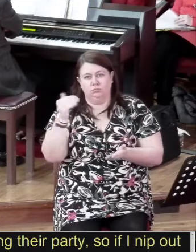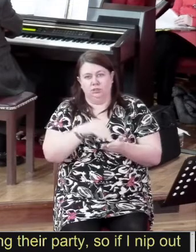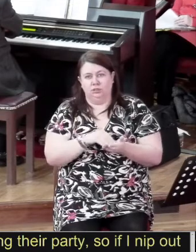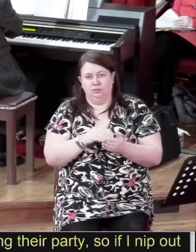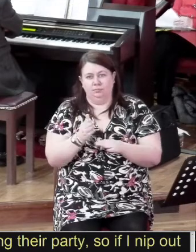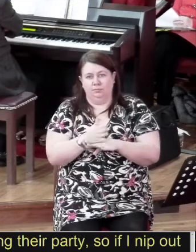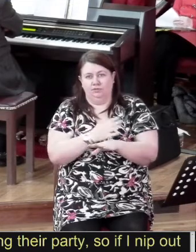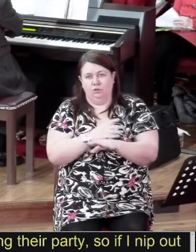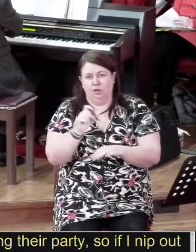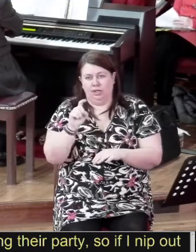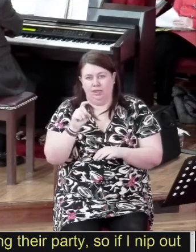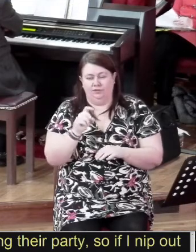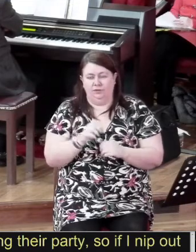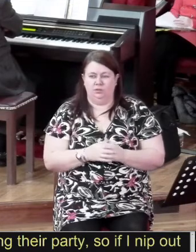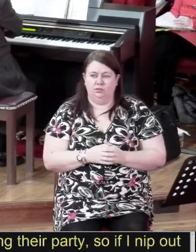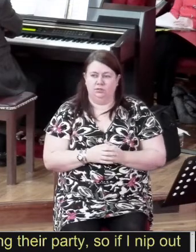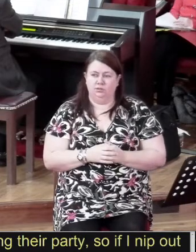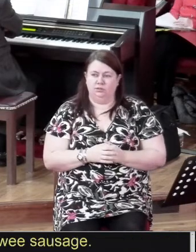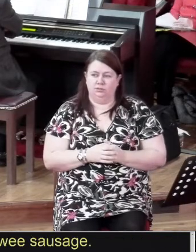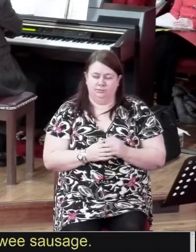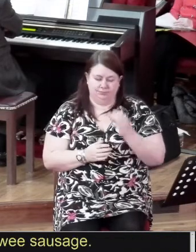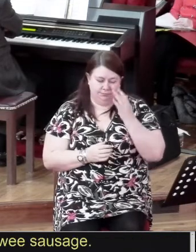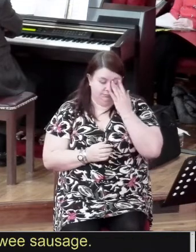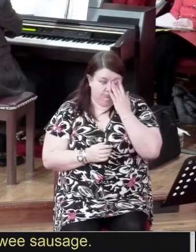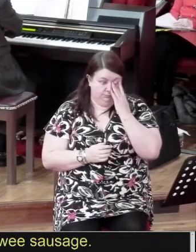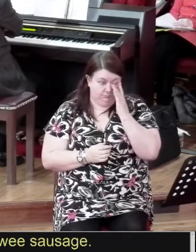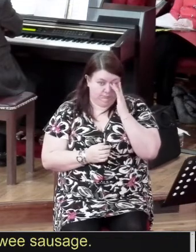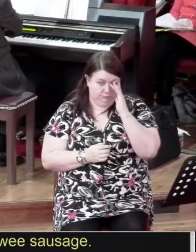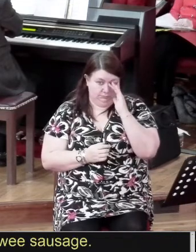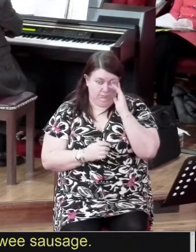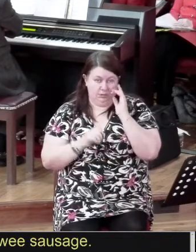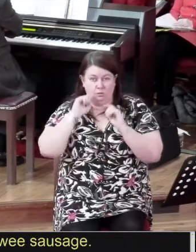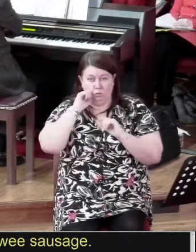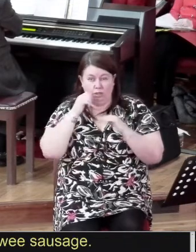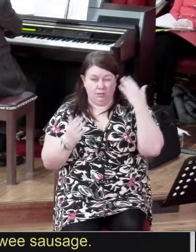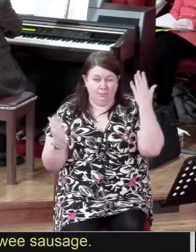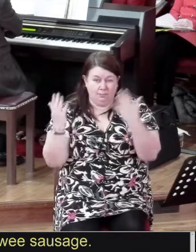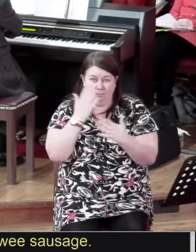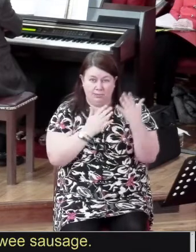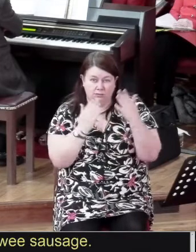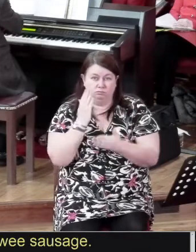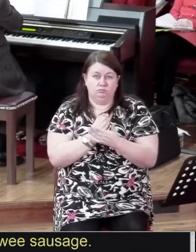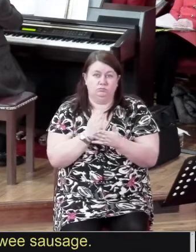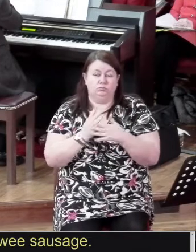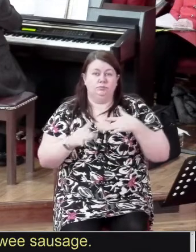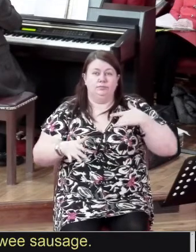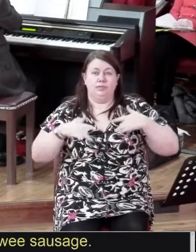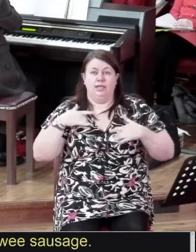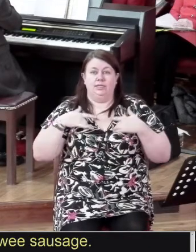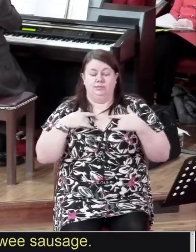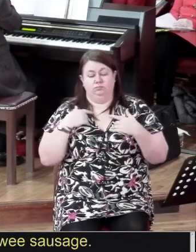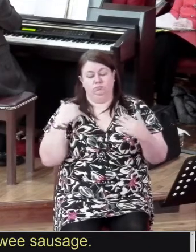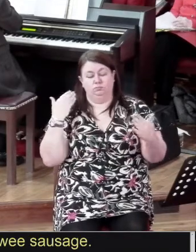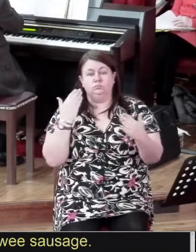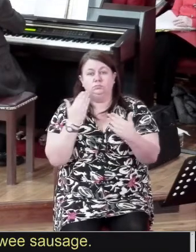o'clock. So a tremendous amount of activity and a great excitement, as always, at our Advent